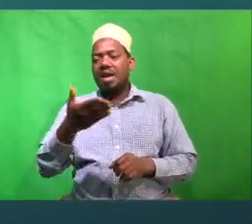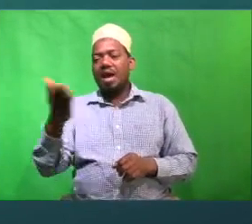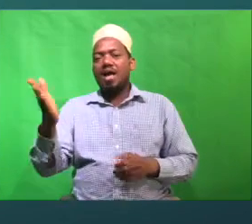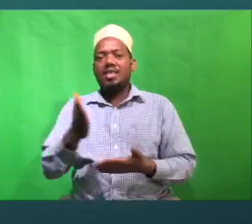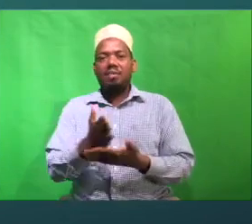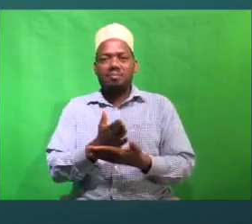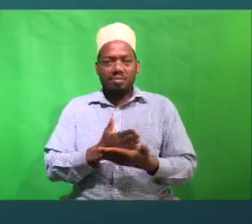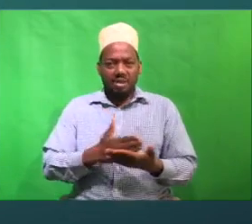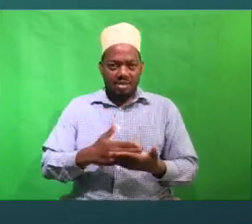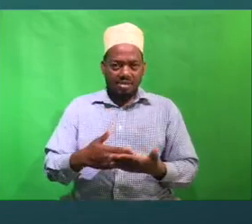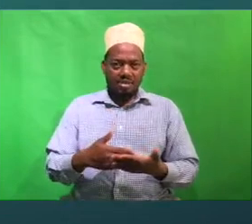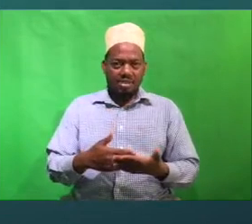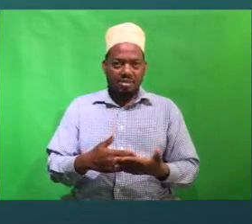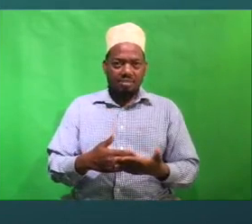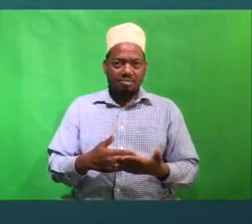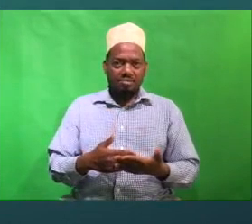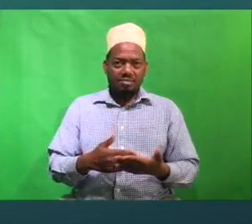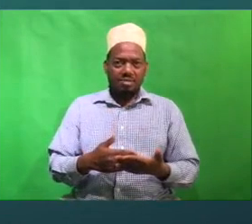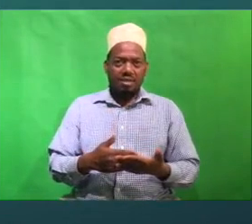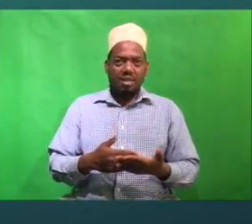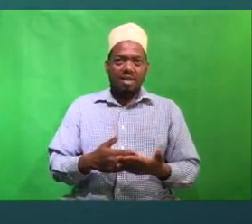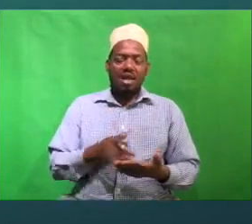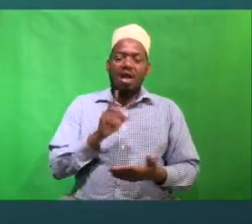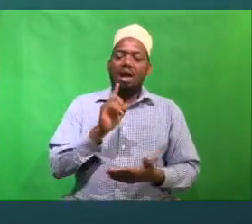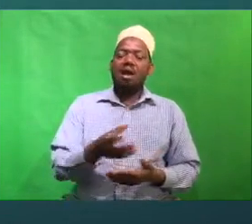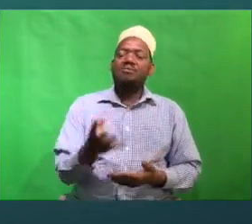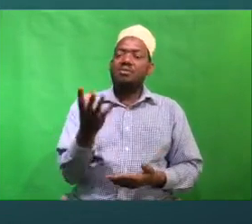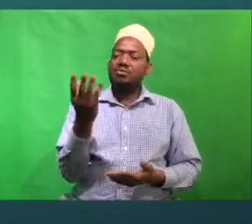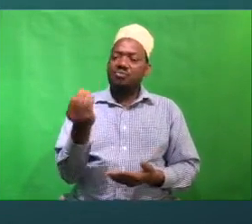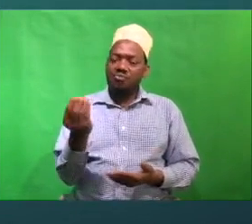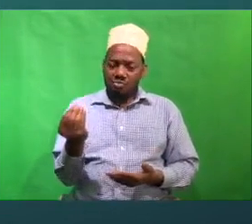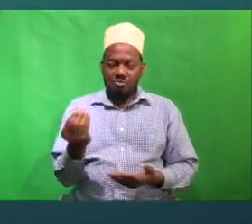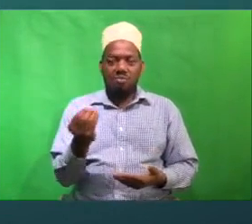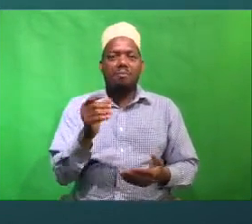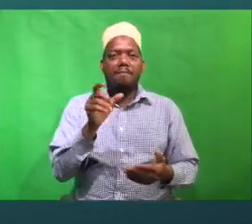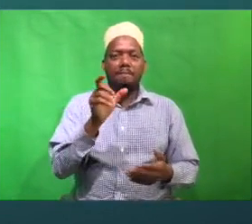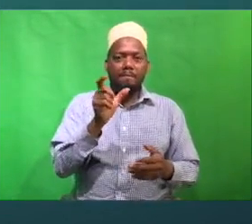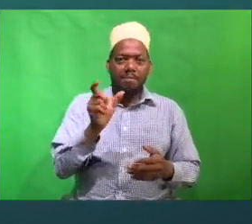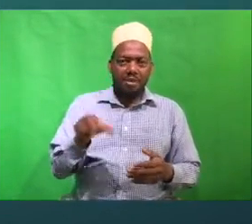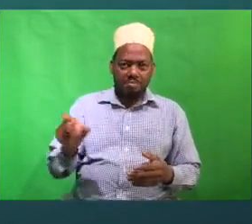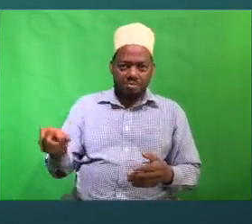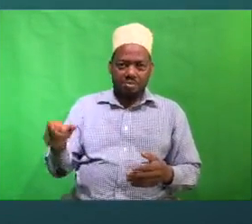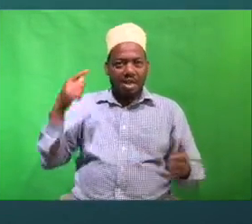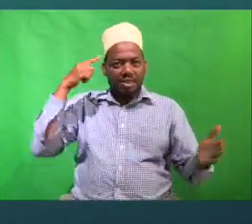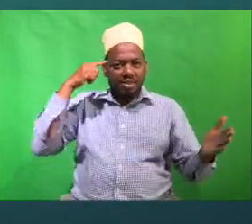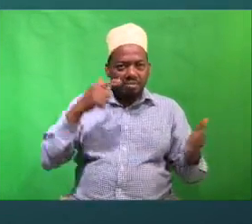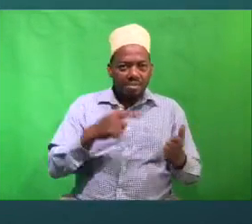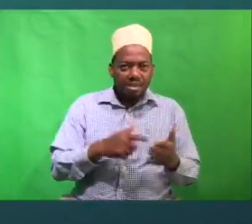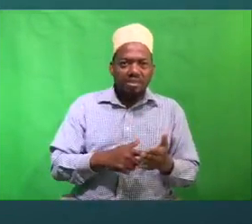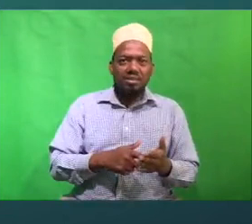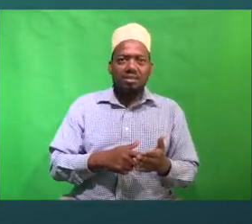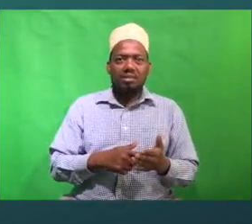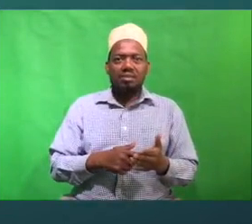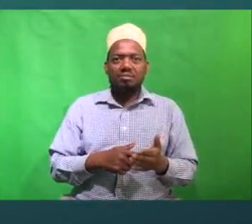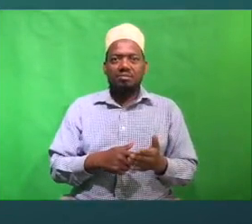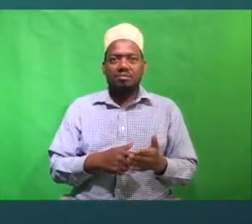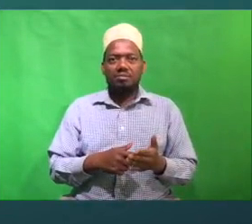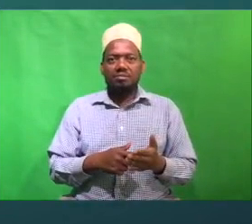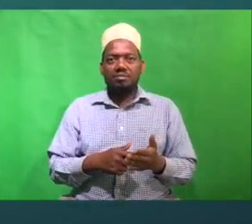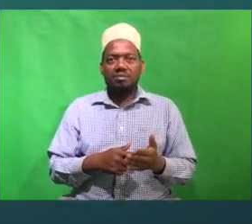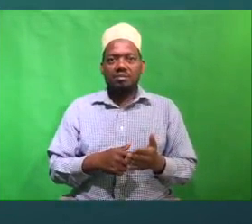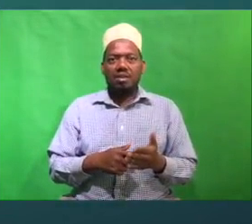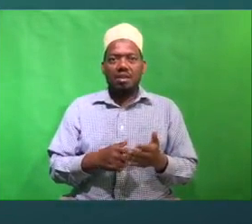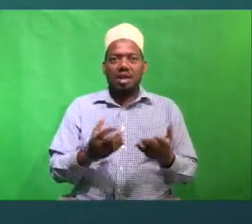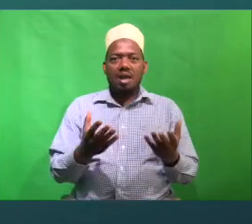other places are having few people. It means it